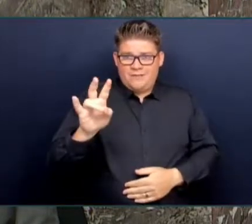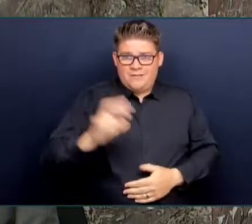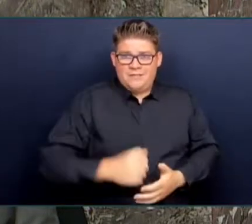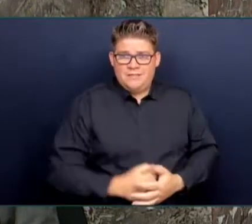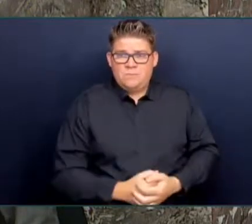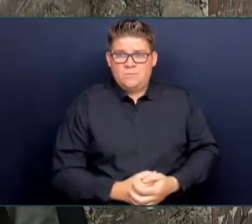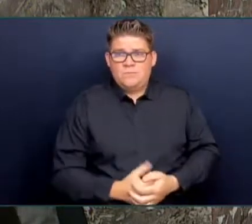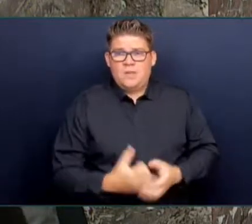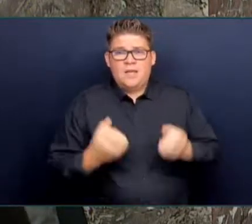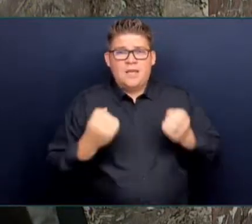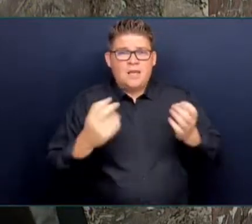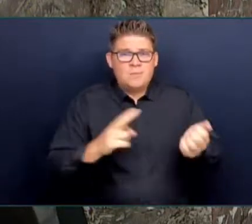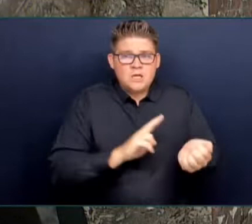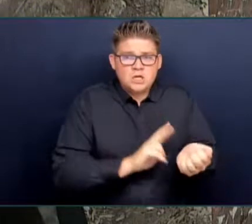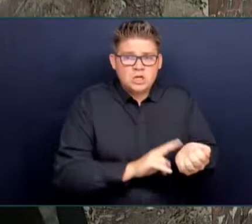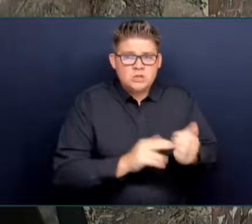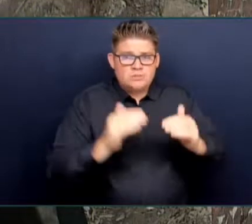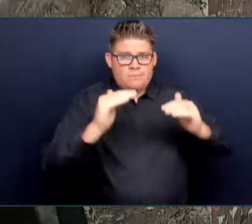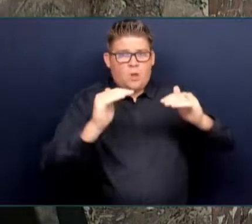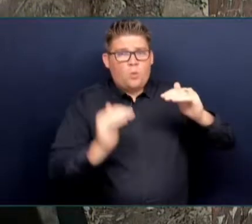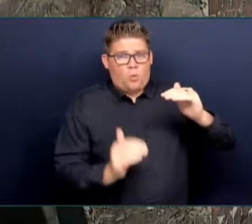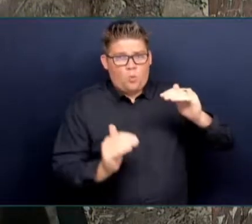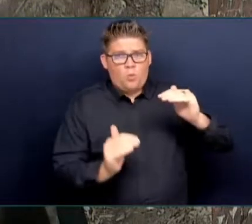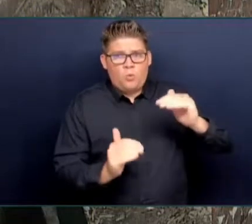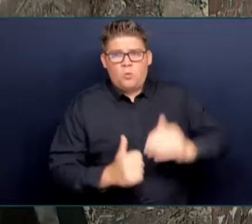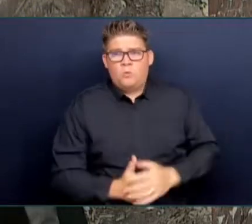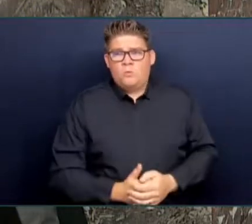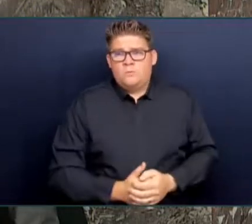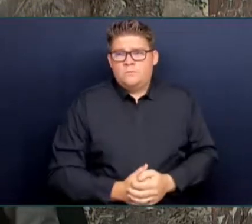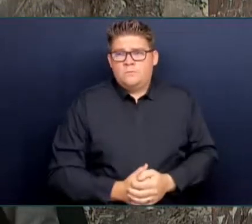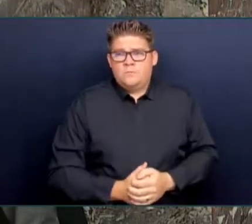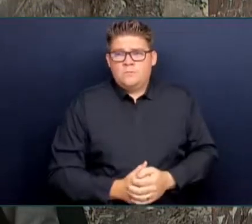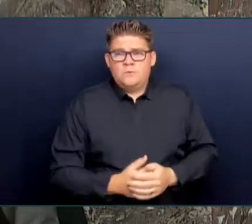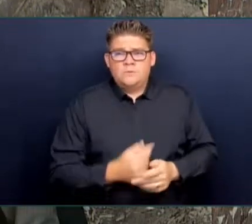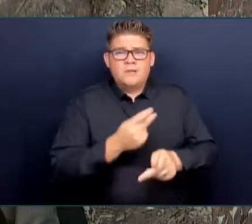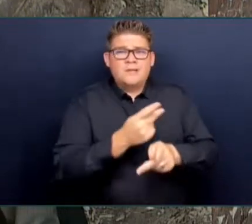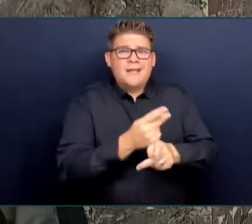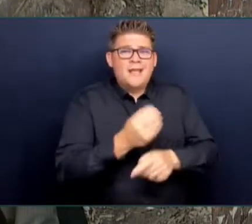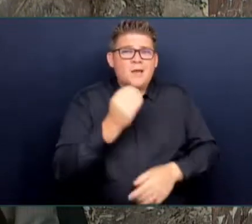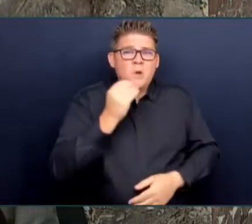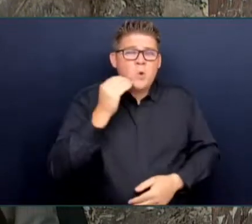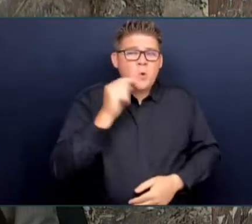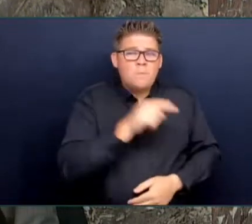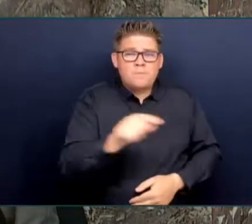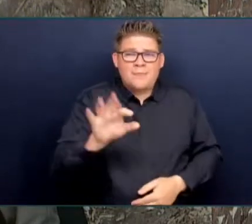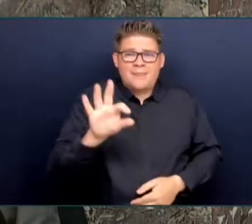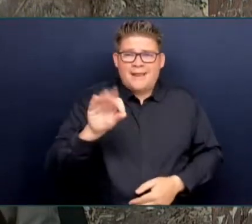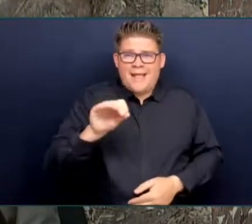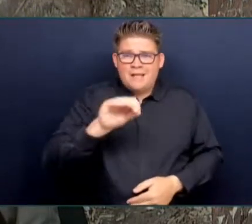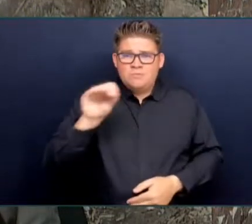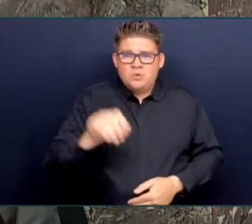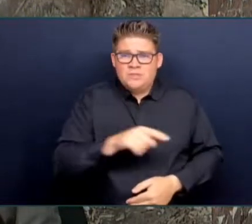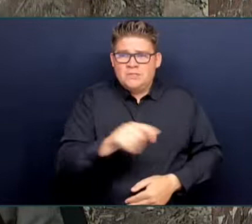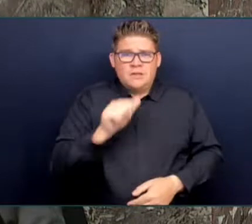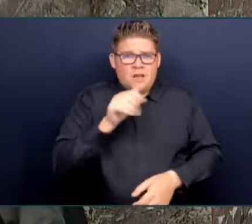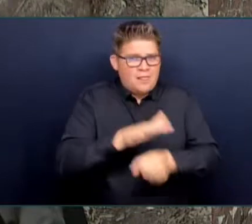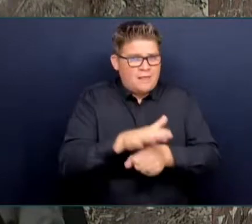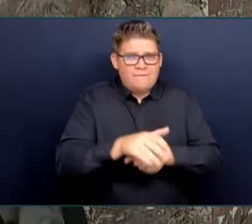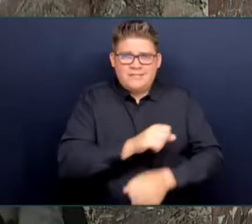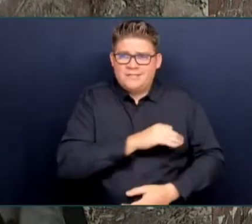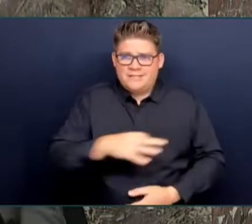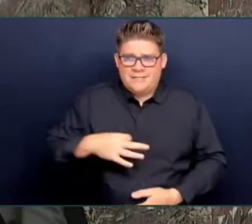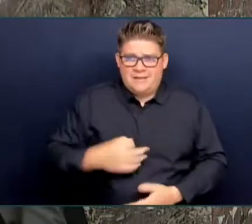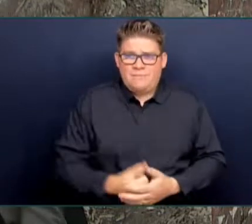we didn't meet staffing standards because we had a government that had launched a 15-year war against workers, Honourable Speaker, in